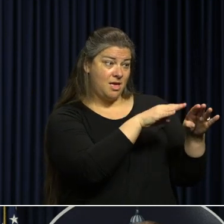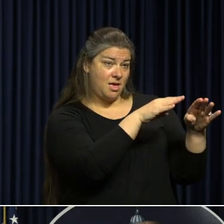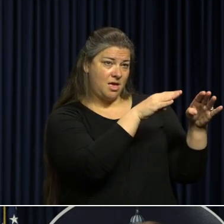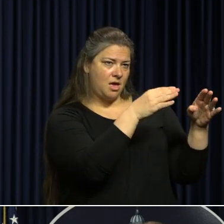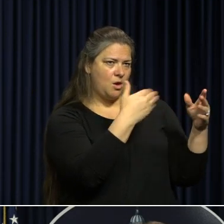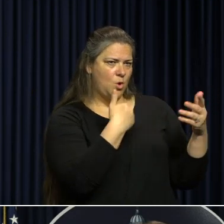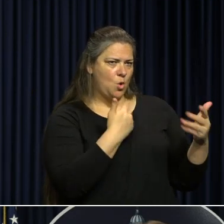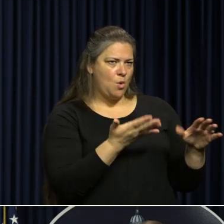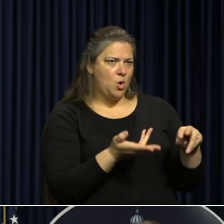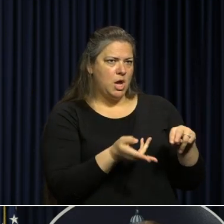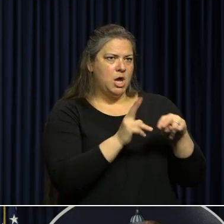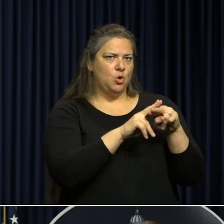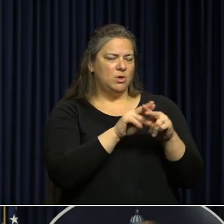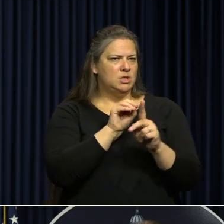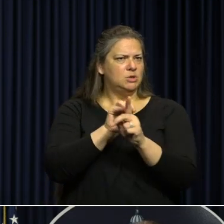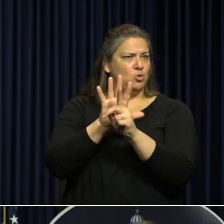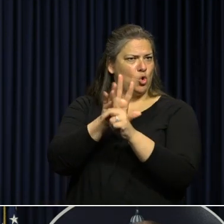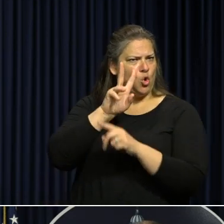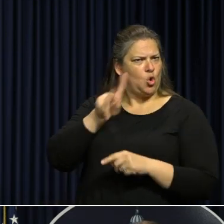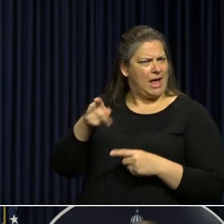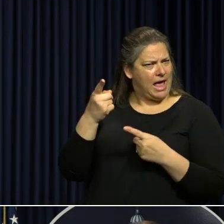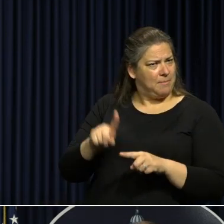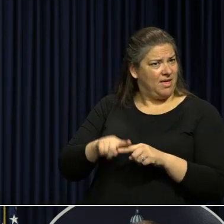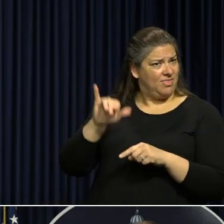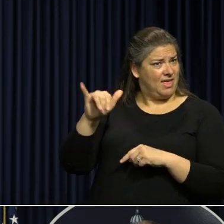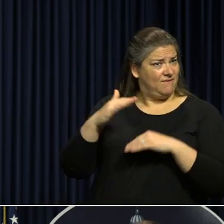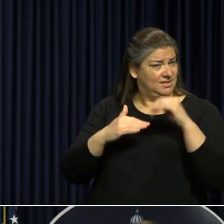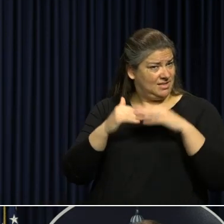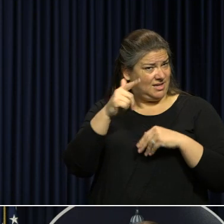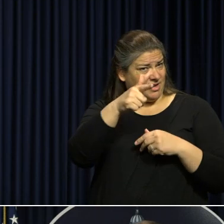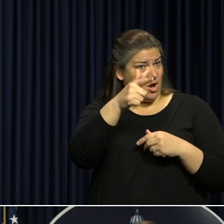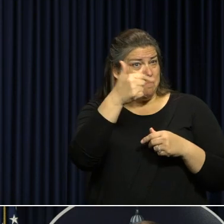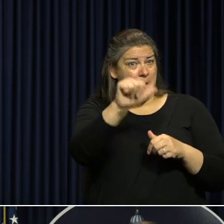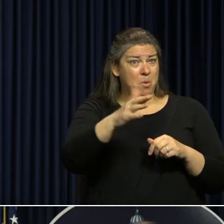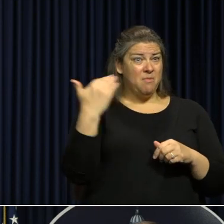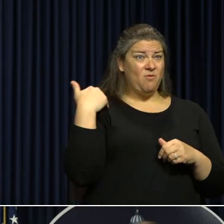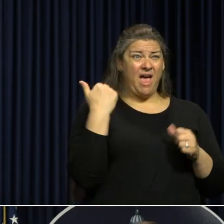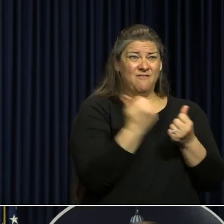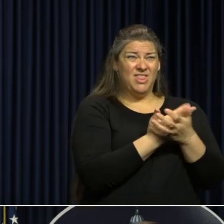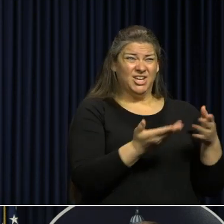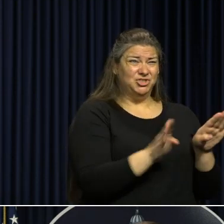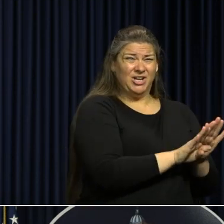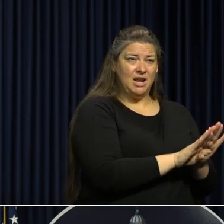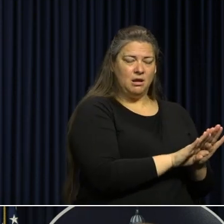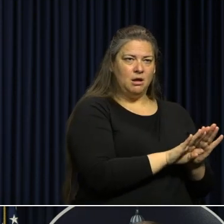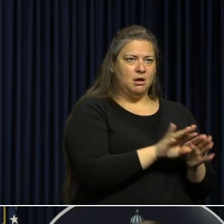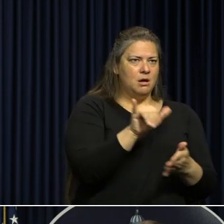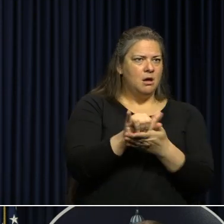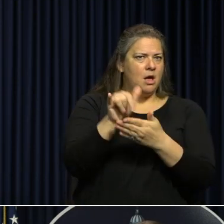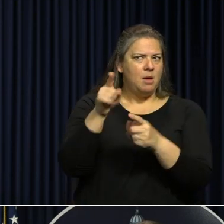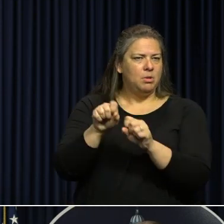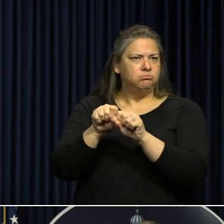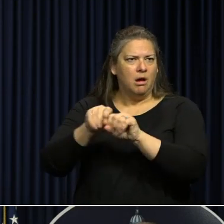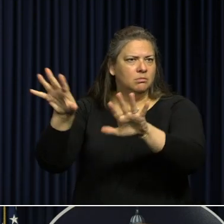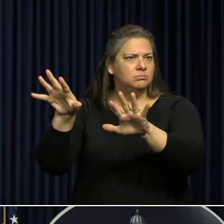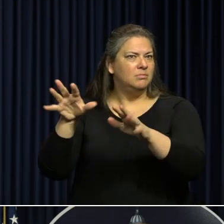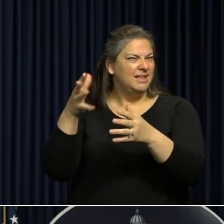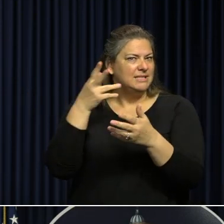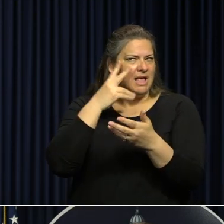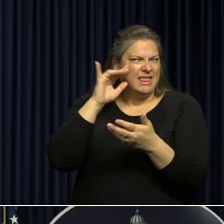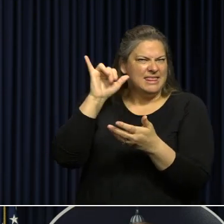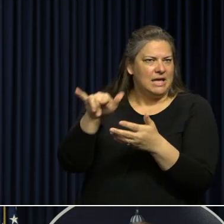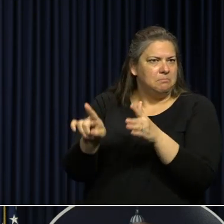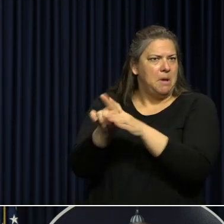the exposure. Listen, this is what's happened in these facilities when we've had everything shut down. And this is what's happened. This is